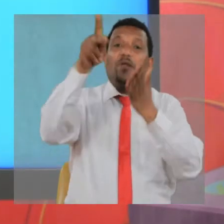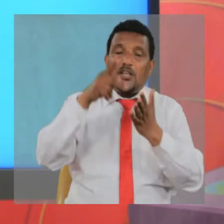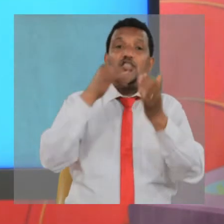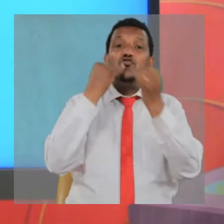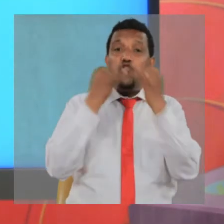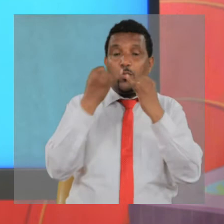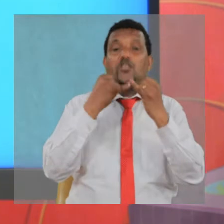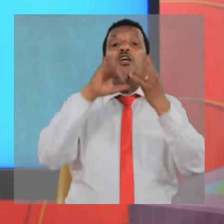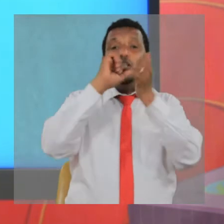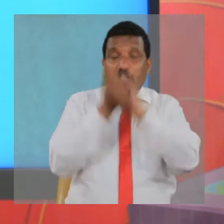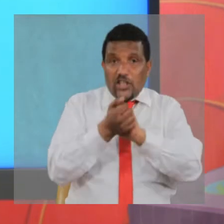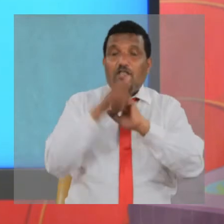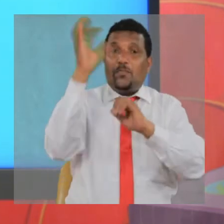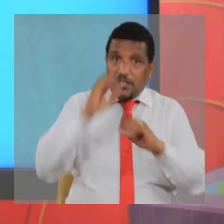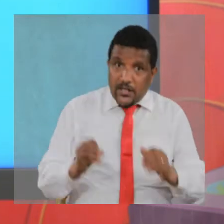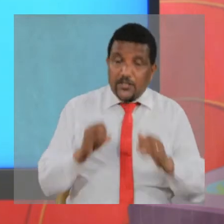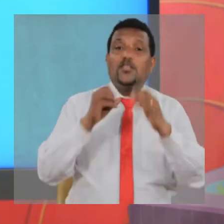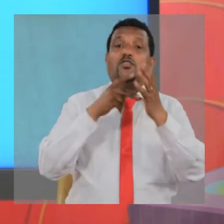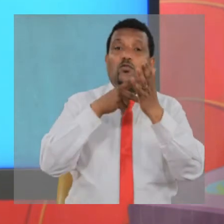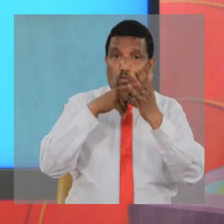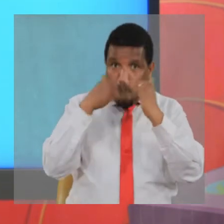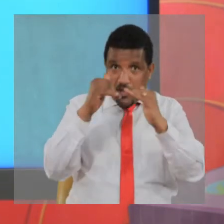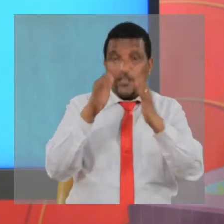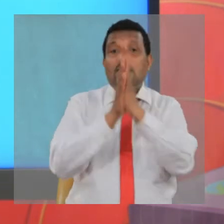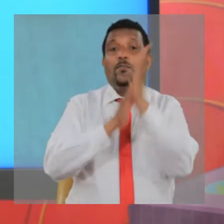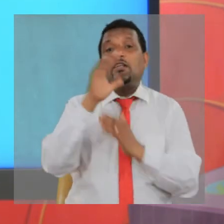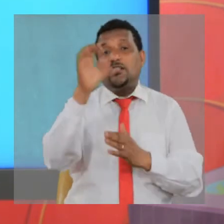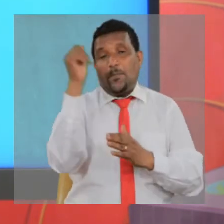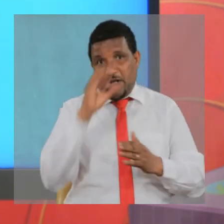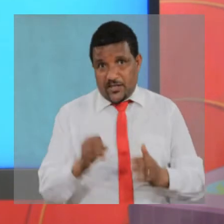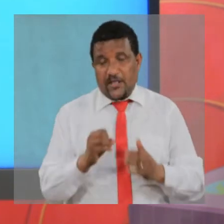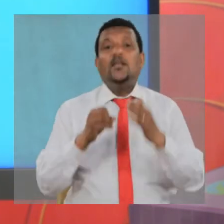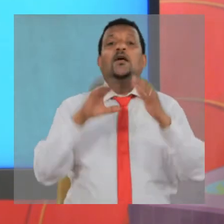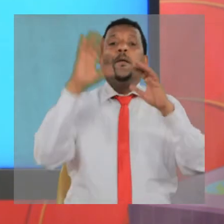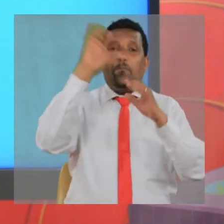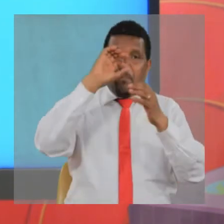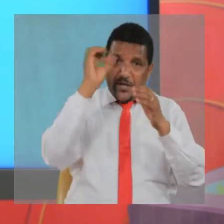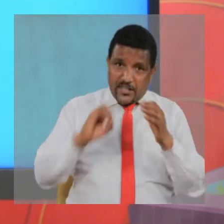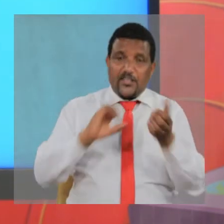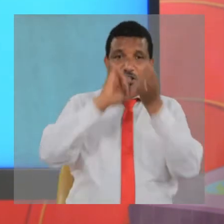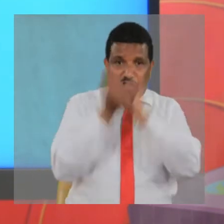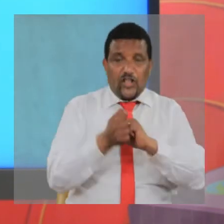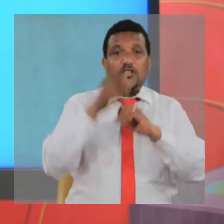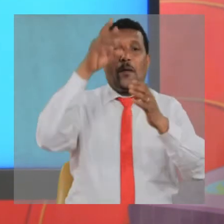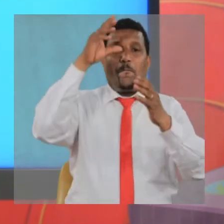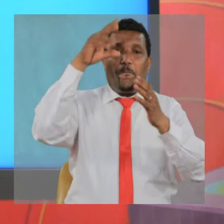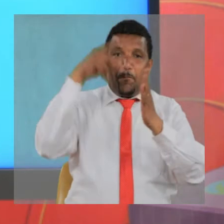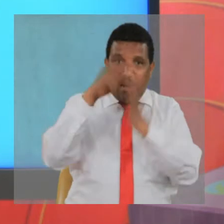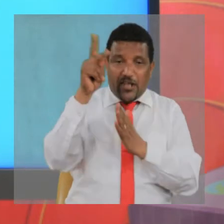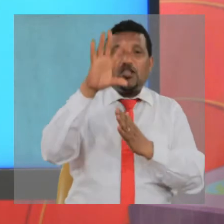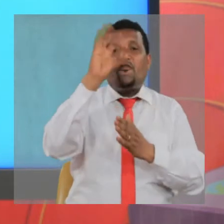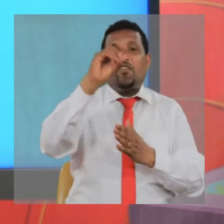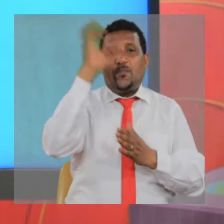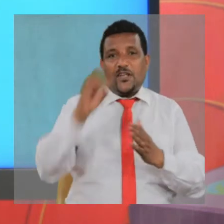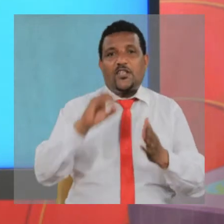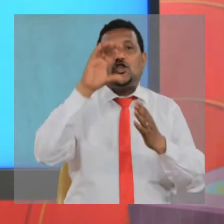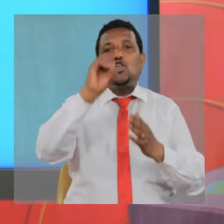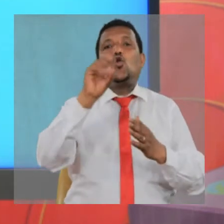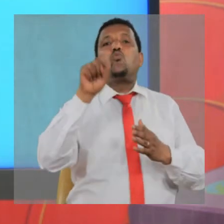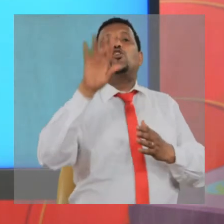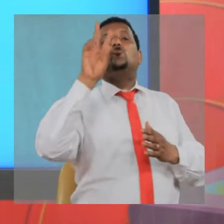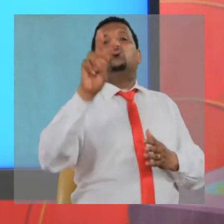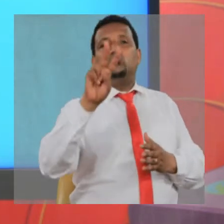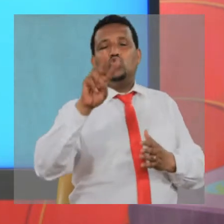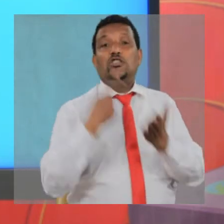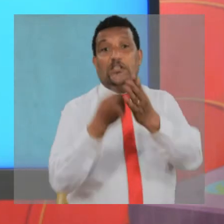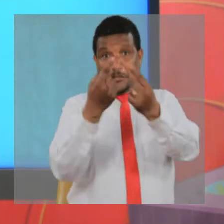the percentage change in quantity demanded is 10% and the percentage change in price is 50%, and this is 0.2. This